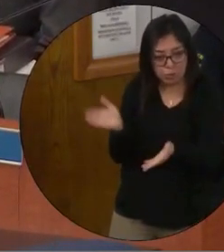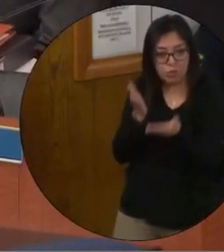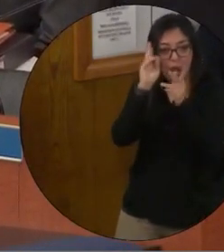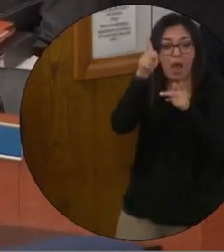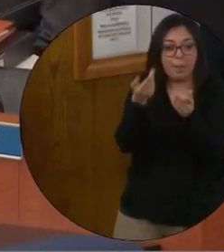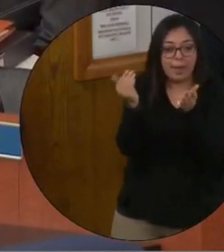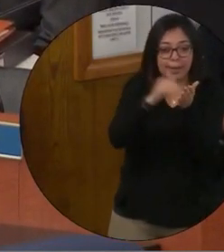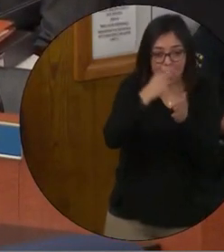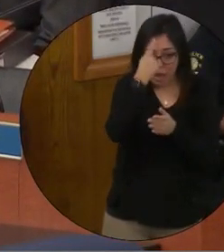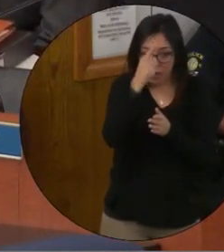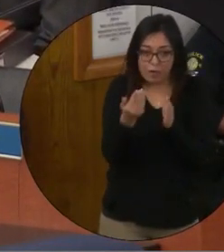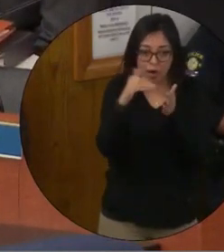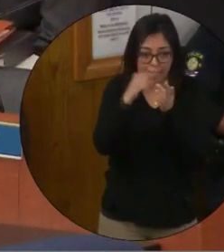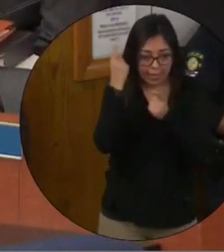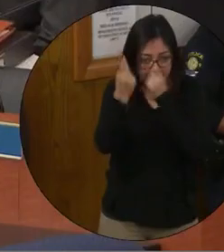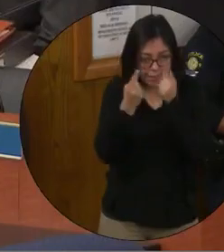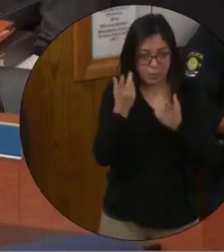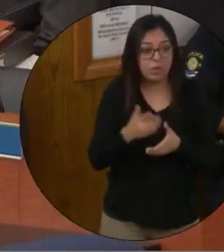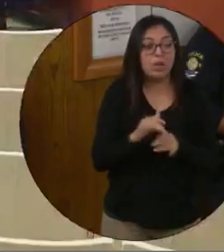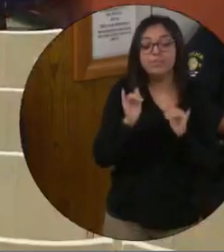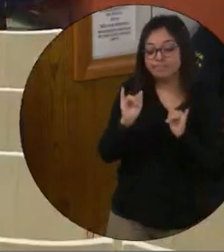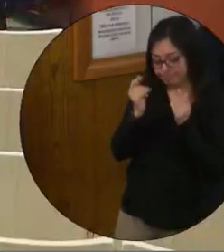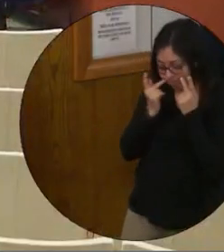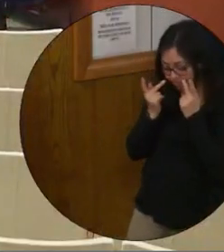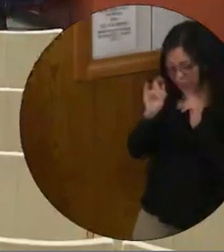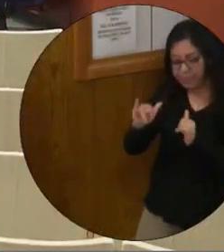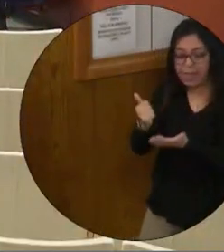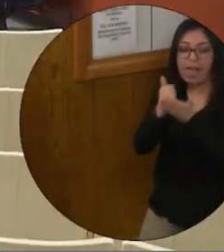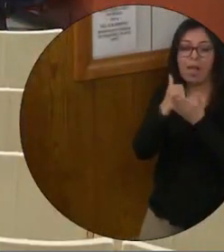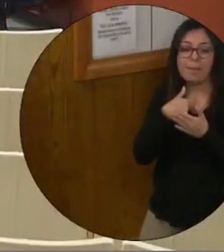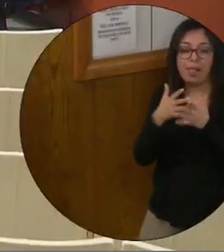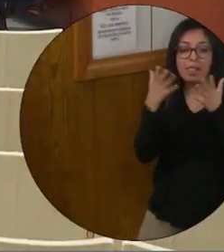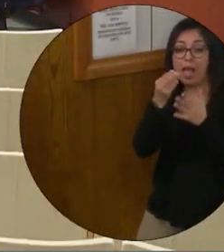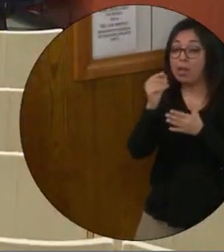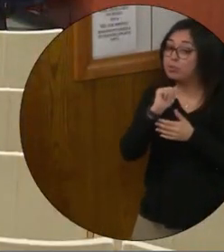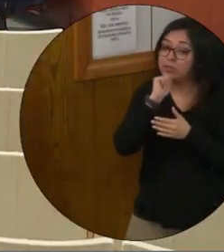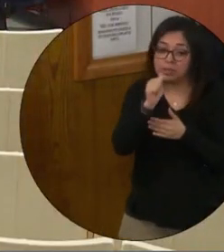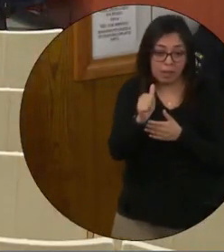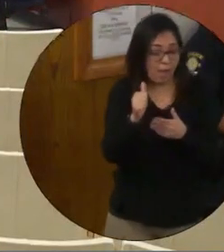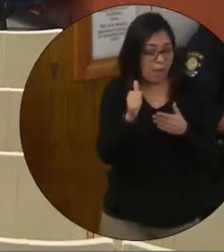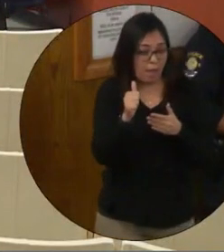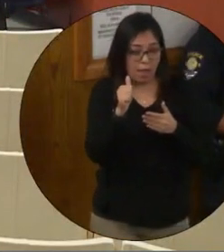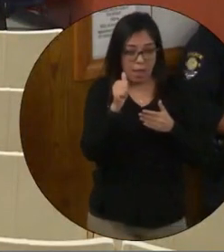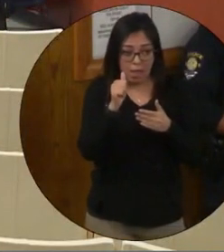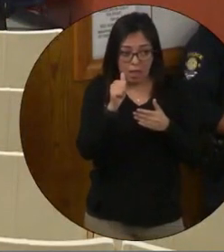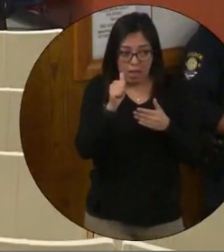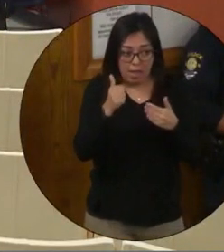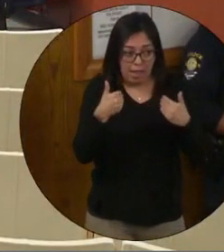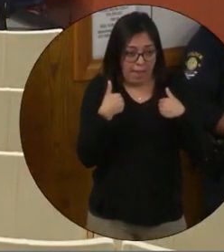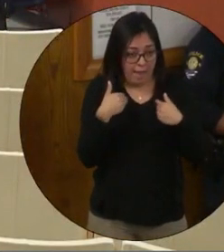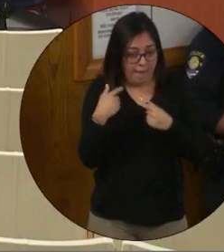for reconsideration. I see. Thank you. That helps a lot. And it would not have had to have been